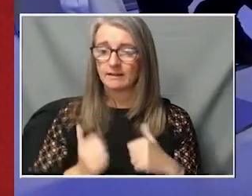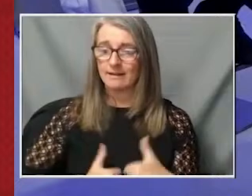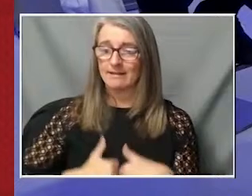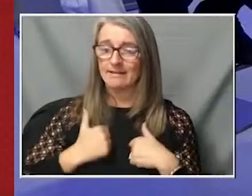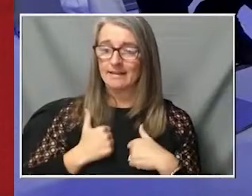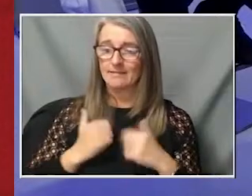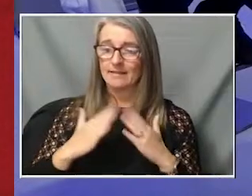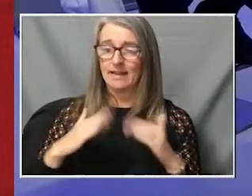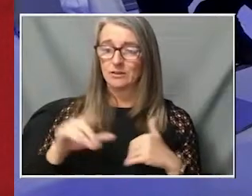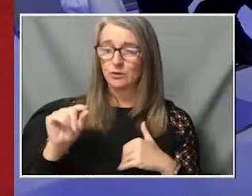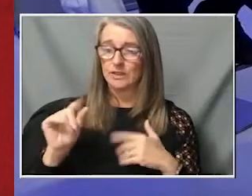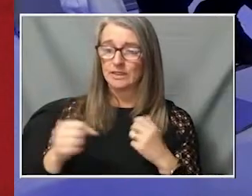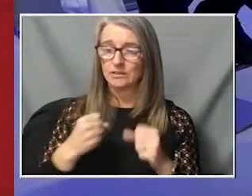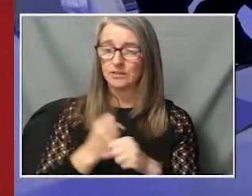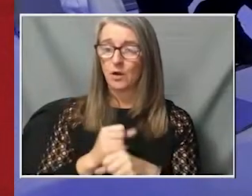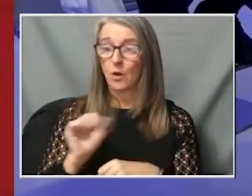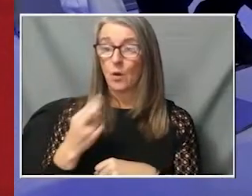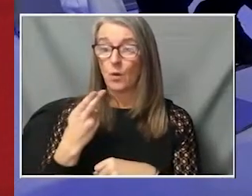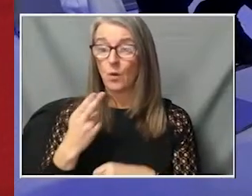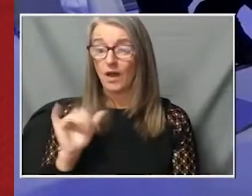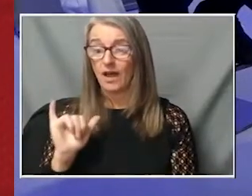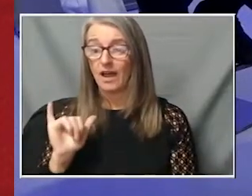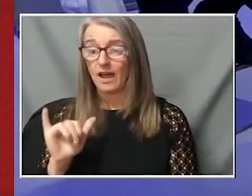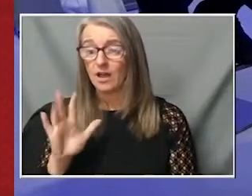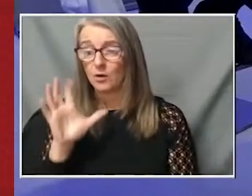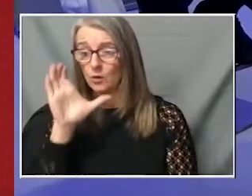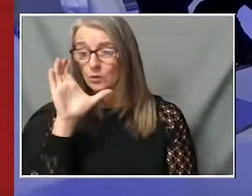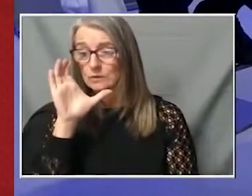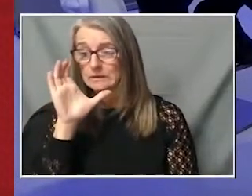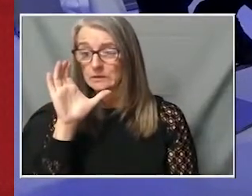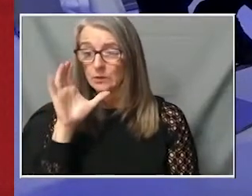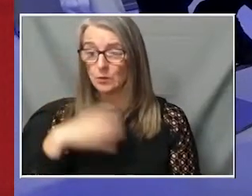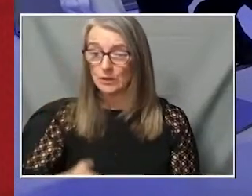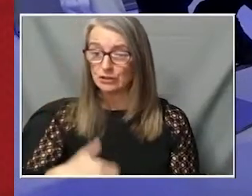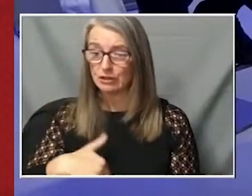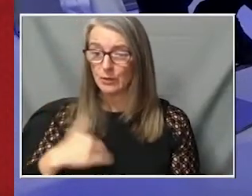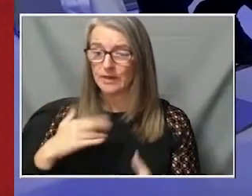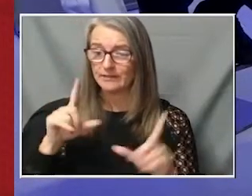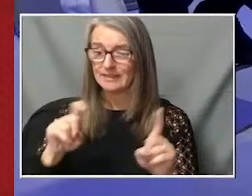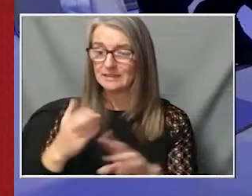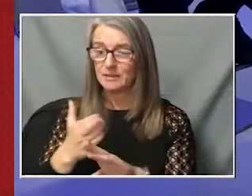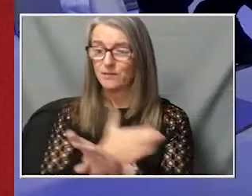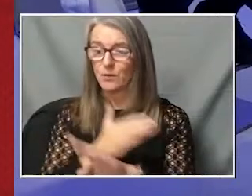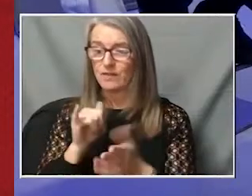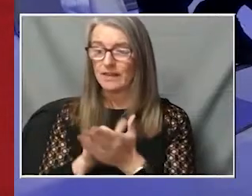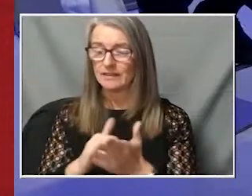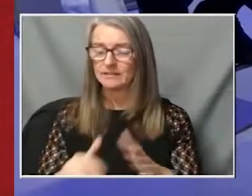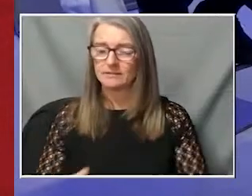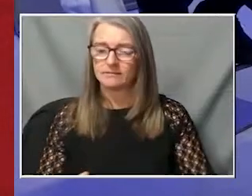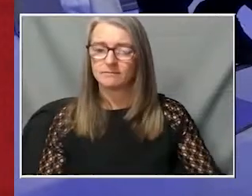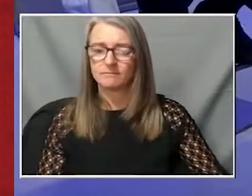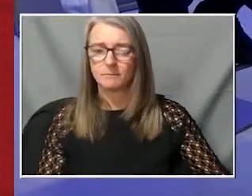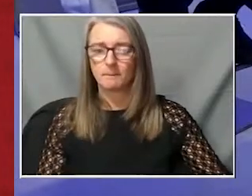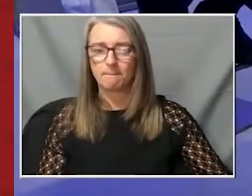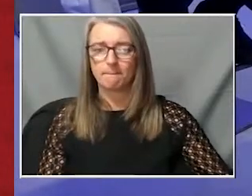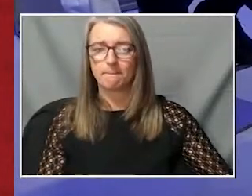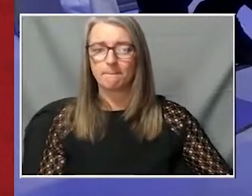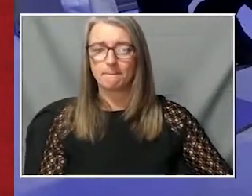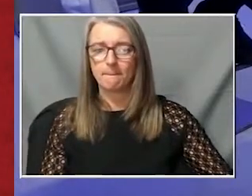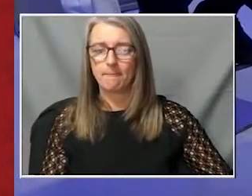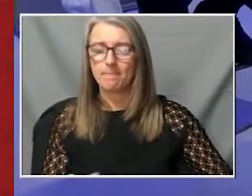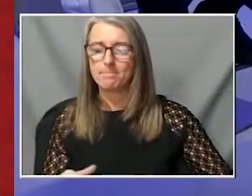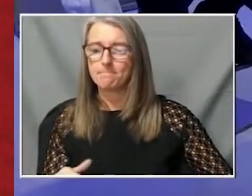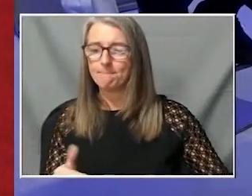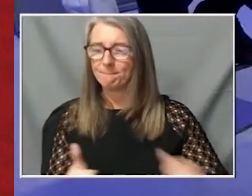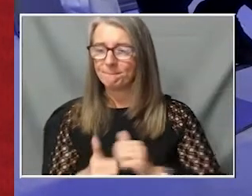years, now going, oh, aha. Wish I would have checked for that before somebody else comes in and make it safe for them. Along those lines, most people don't